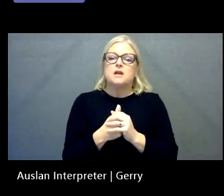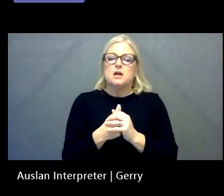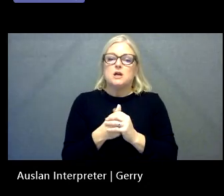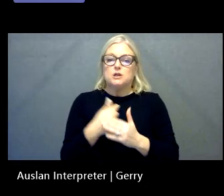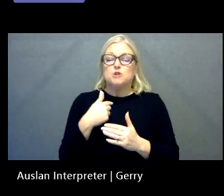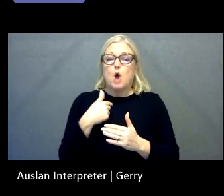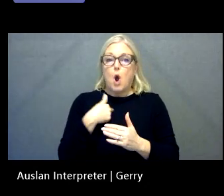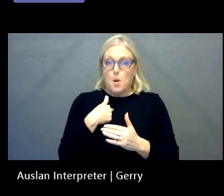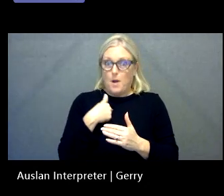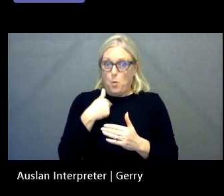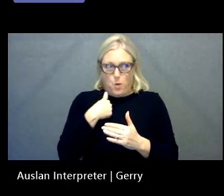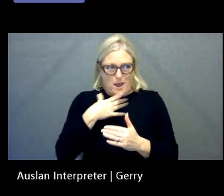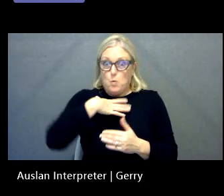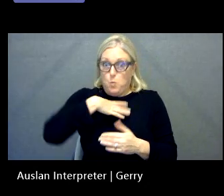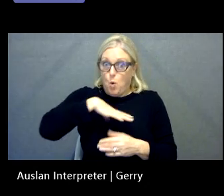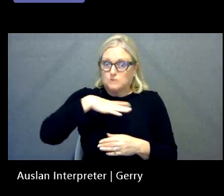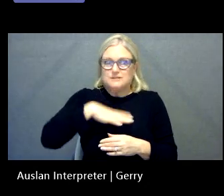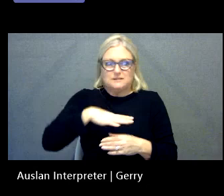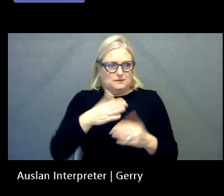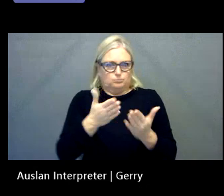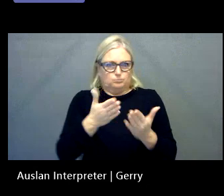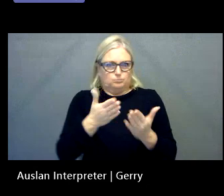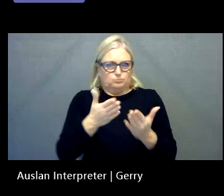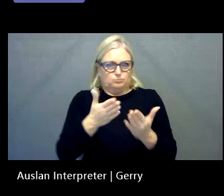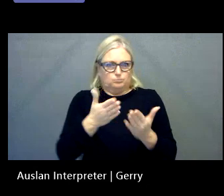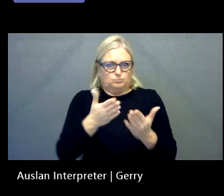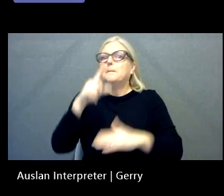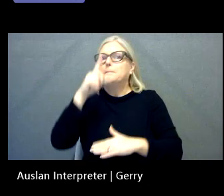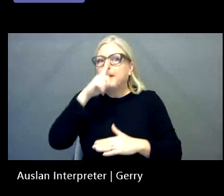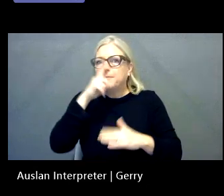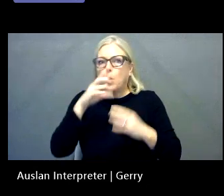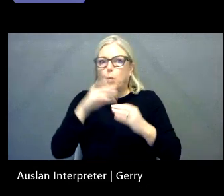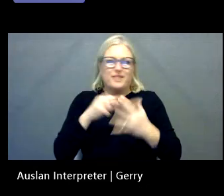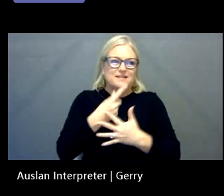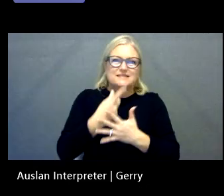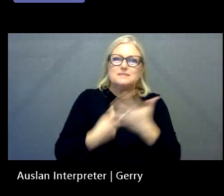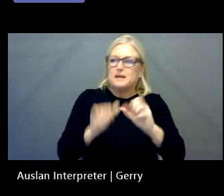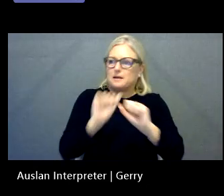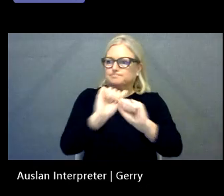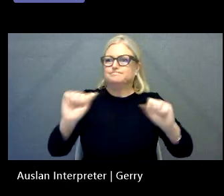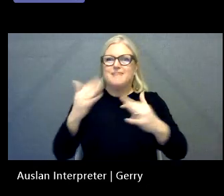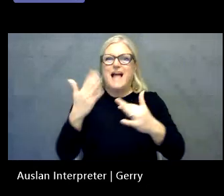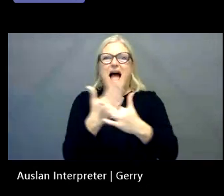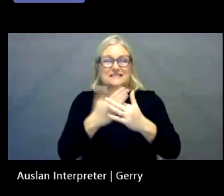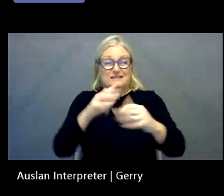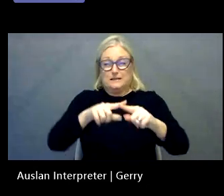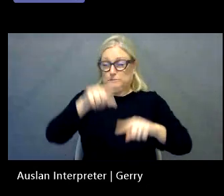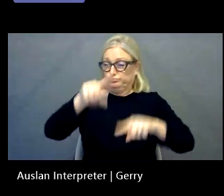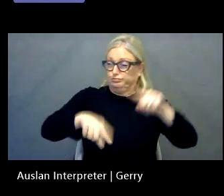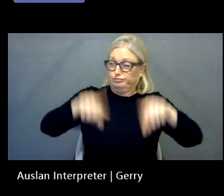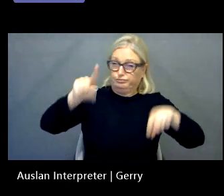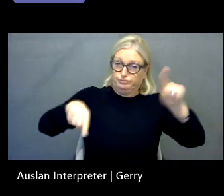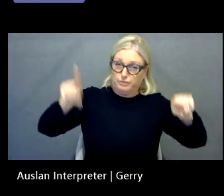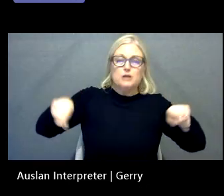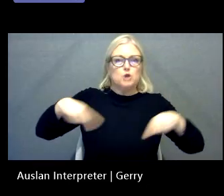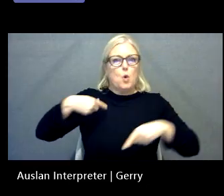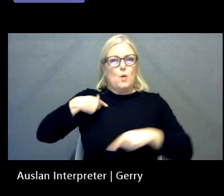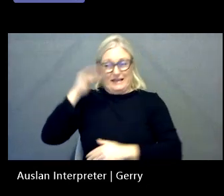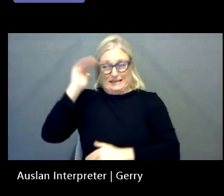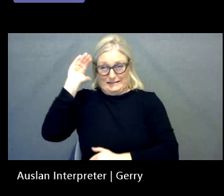with a variety of accessibility issues. So our team was particularly focused on developing a